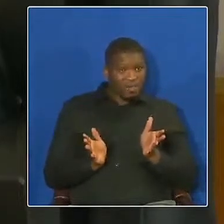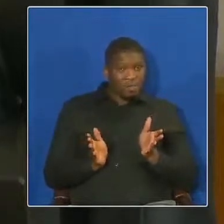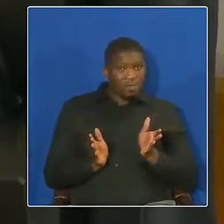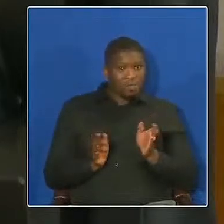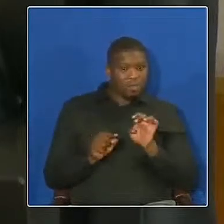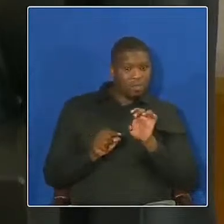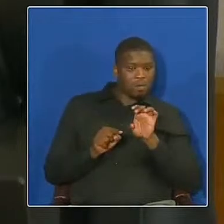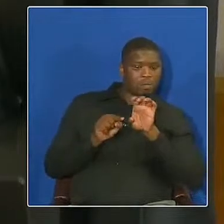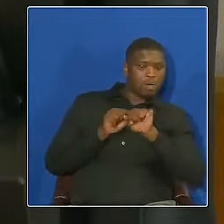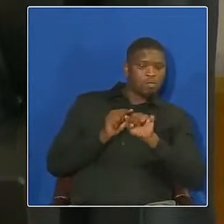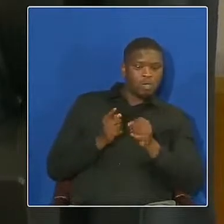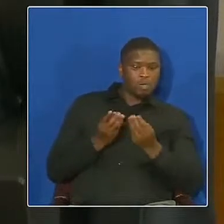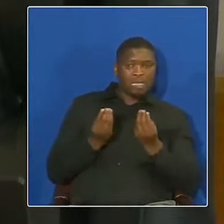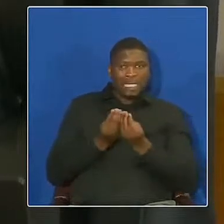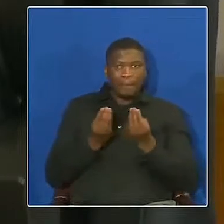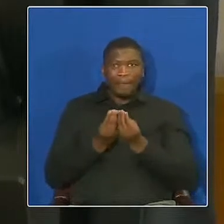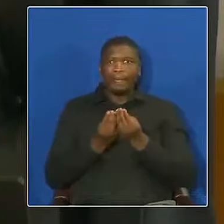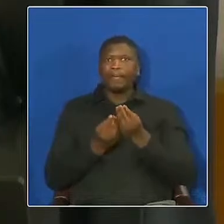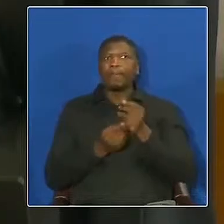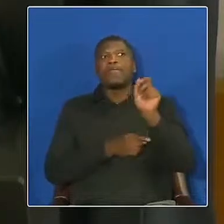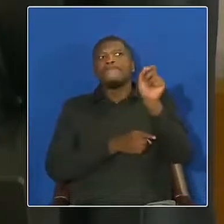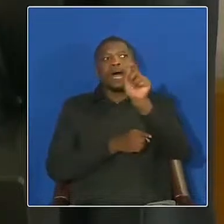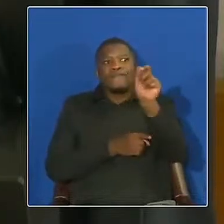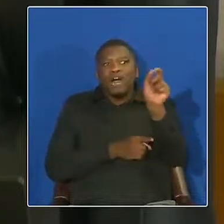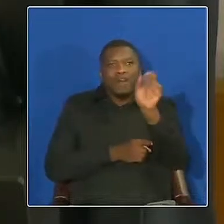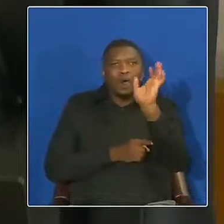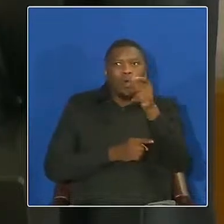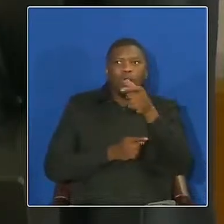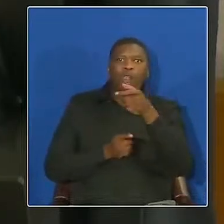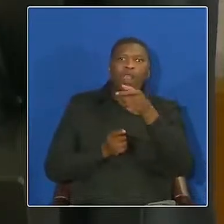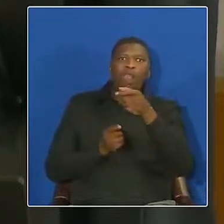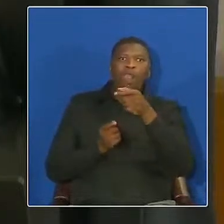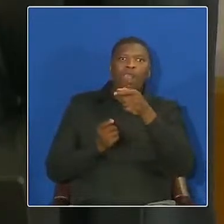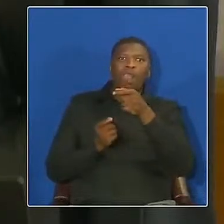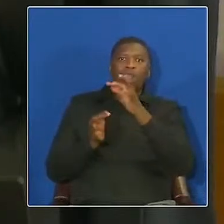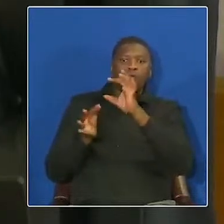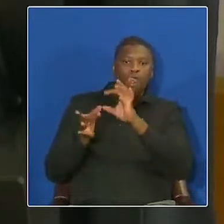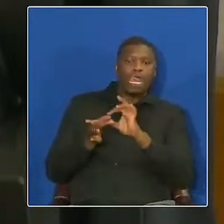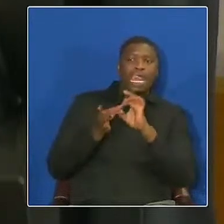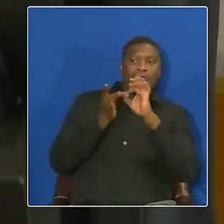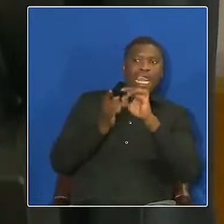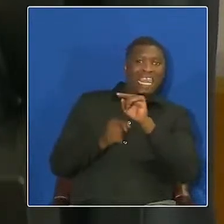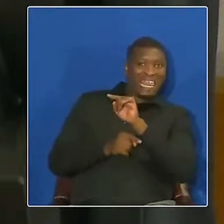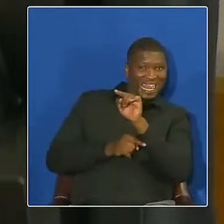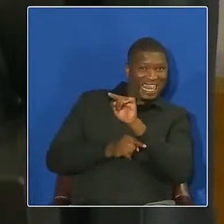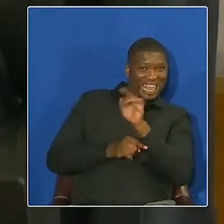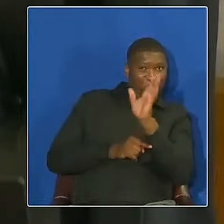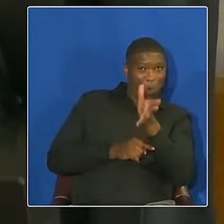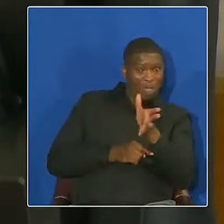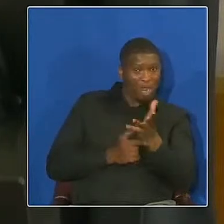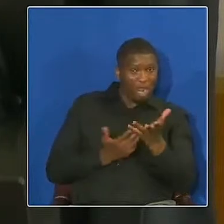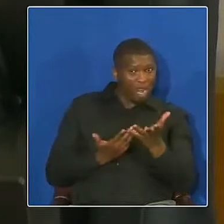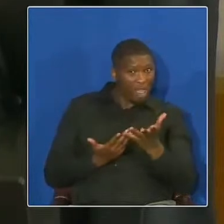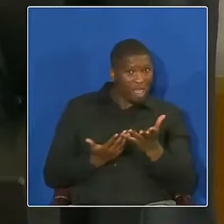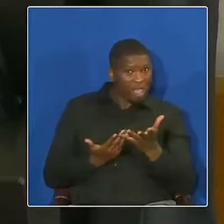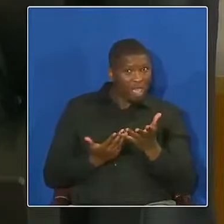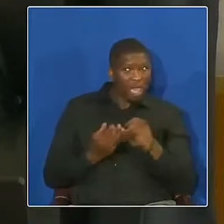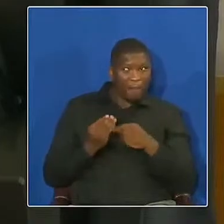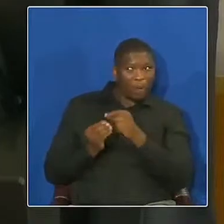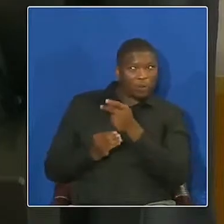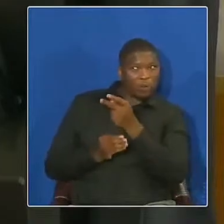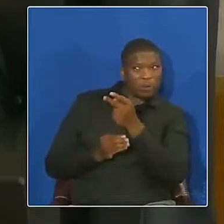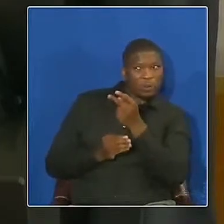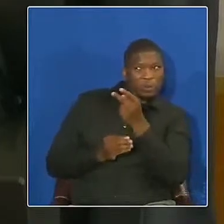anything that you will be speaking to us later in, and I know you're going to bring an application in camera. I just want